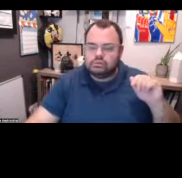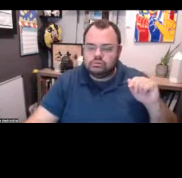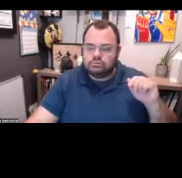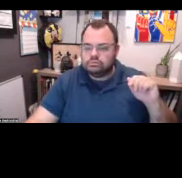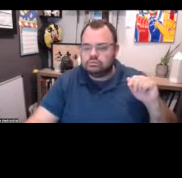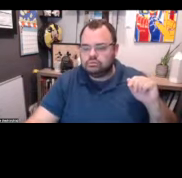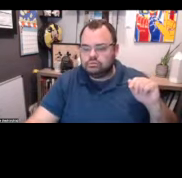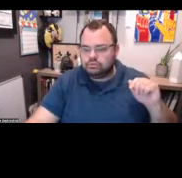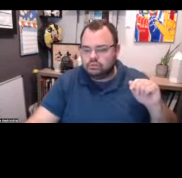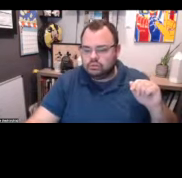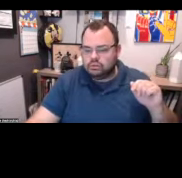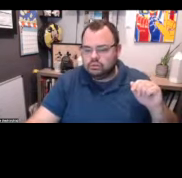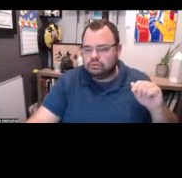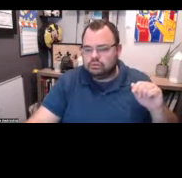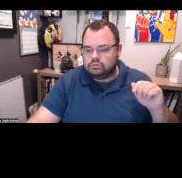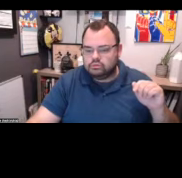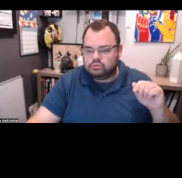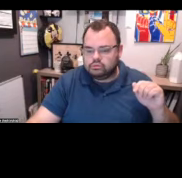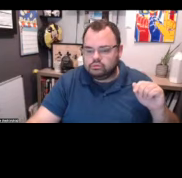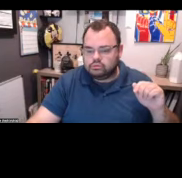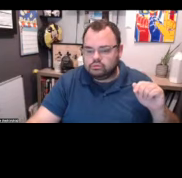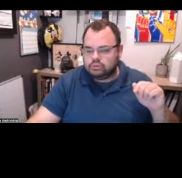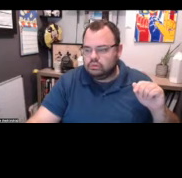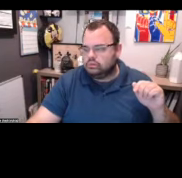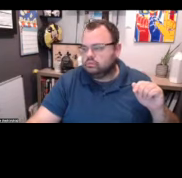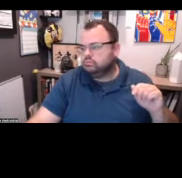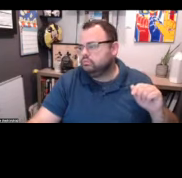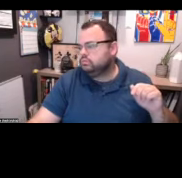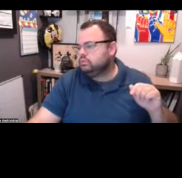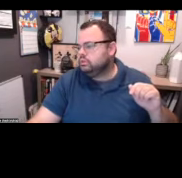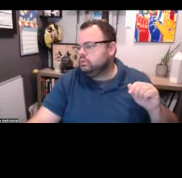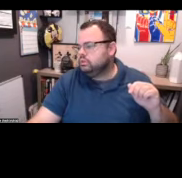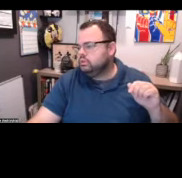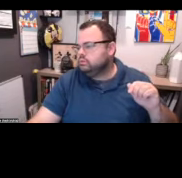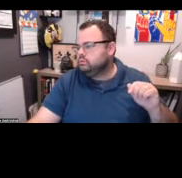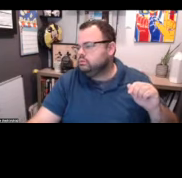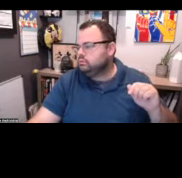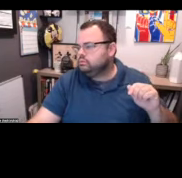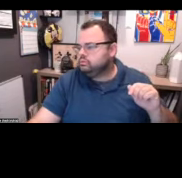So let me show you a possibility of